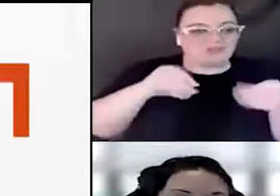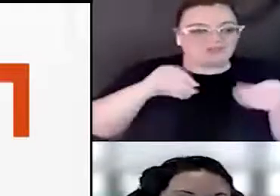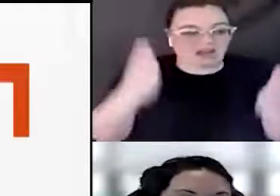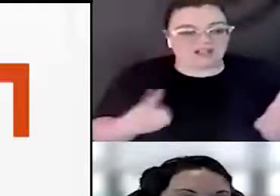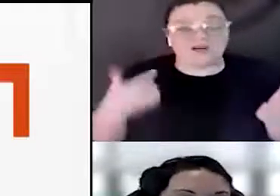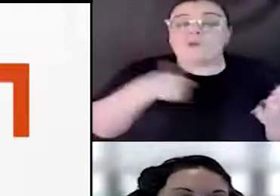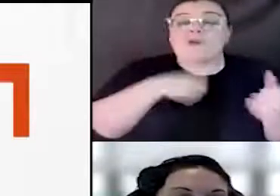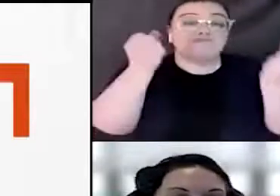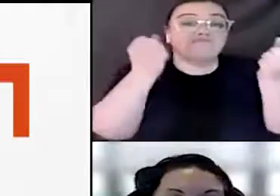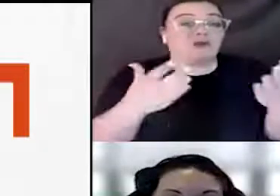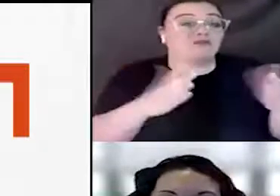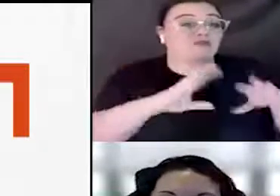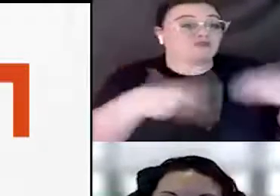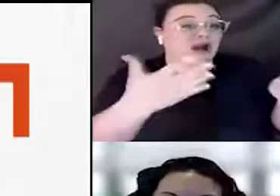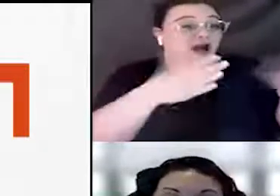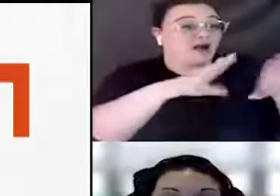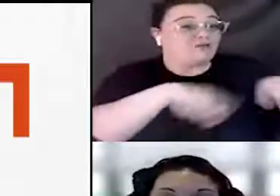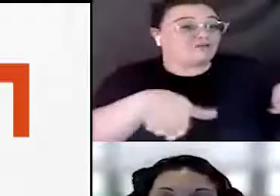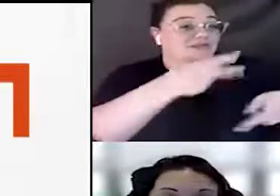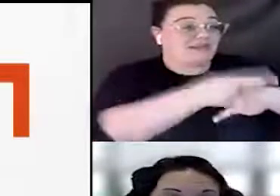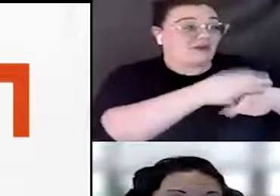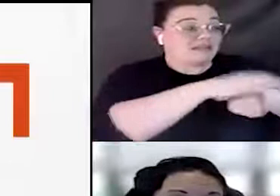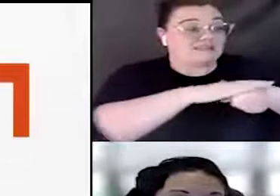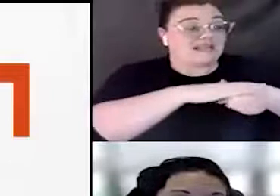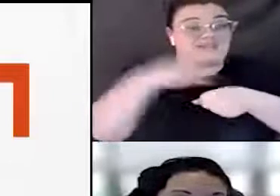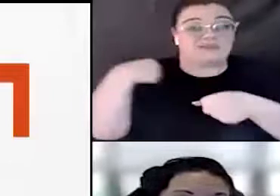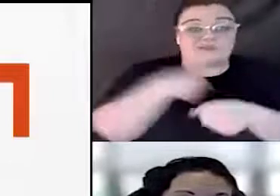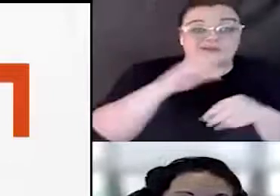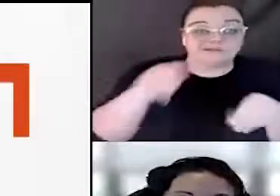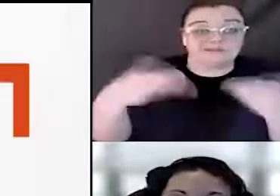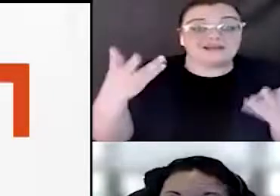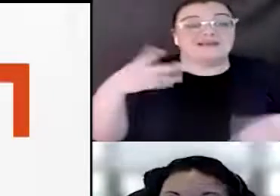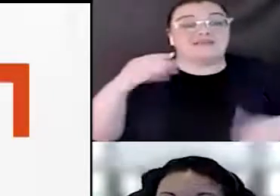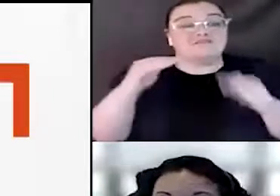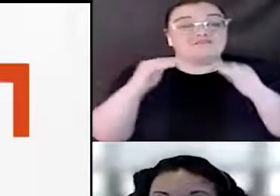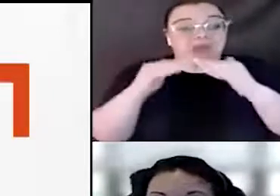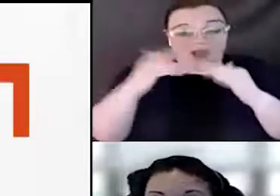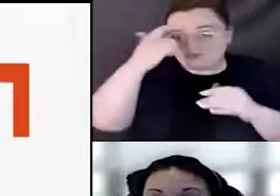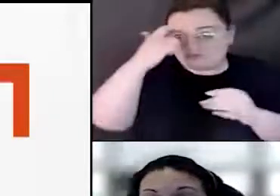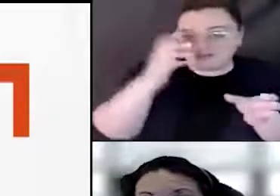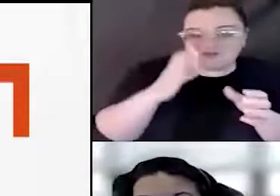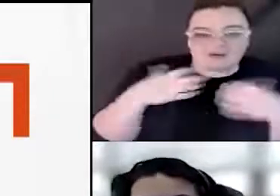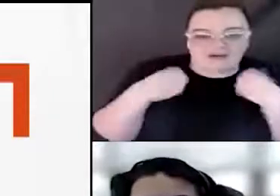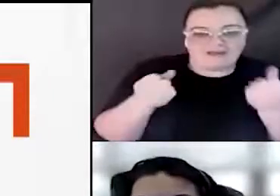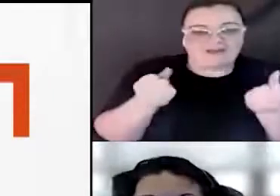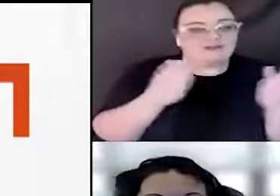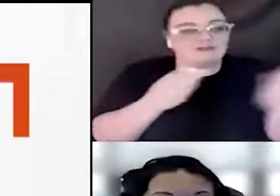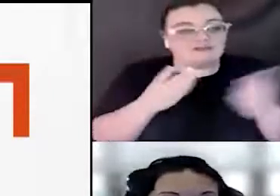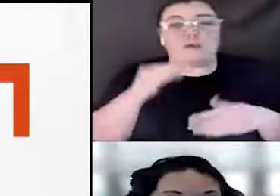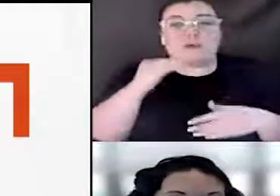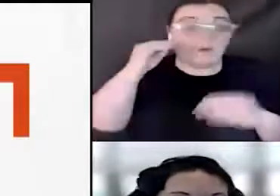child care sites. We offer mental health services. We have safety net support services, homeless